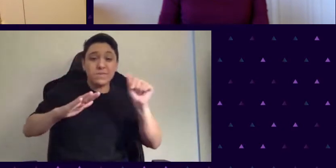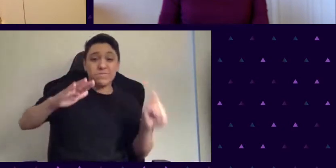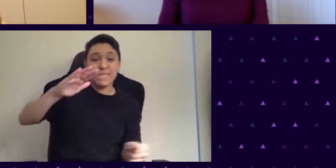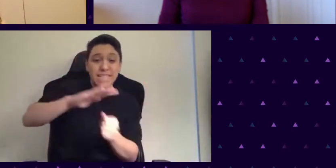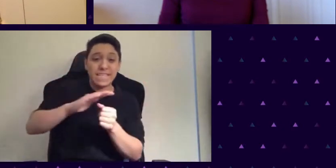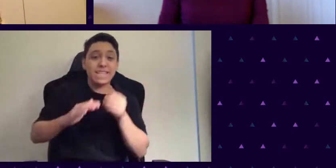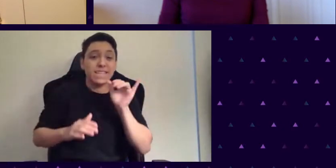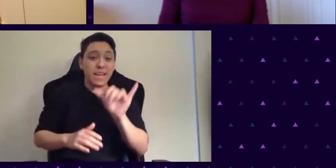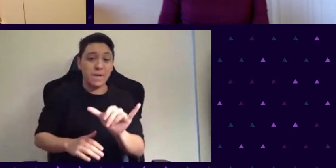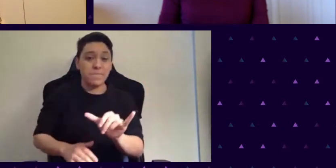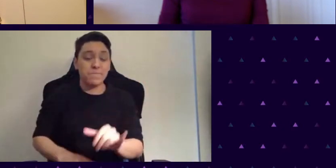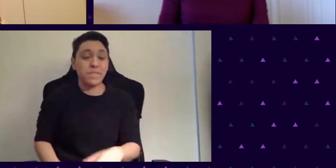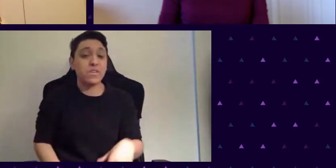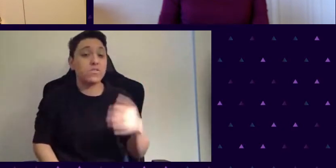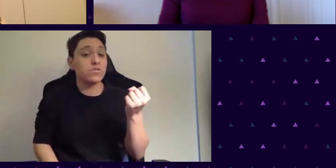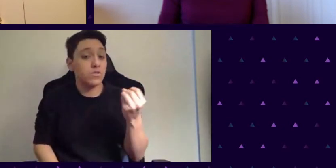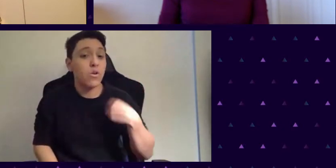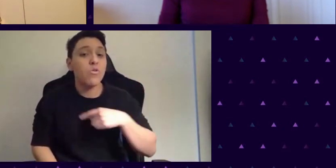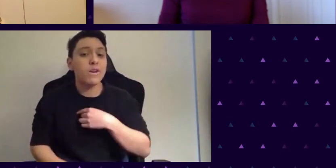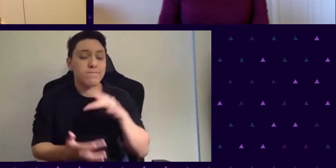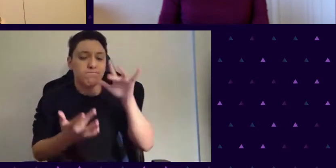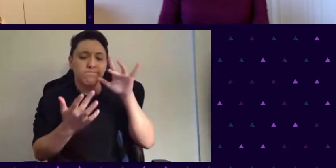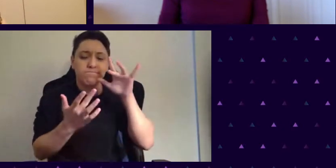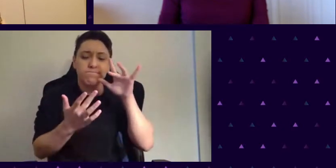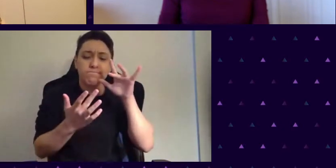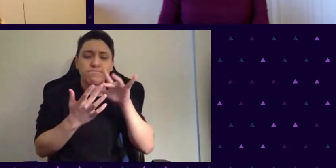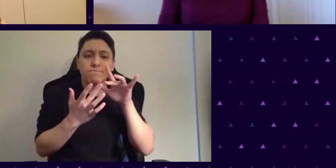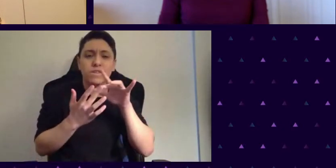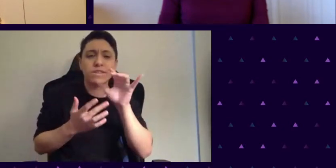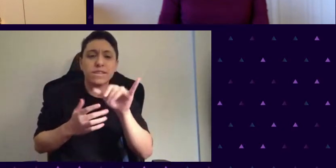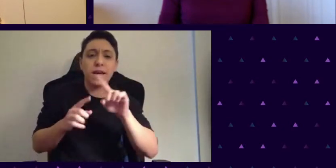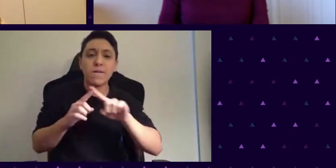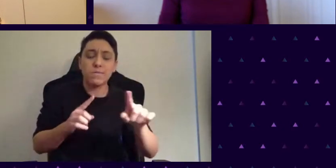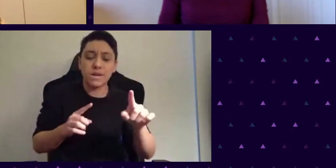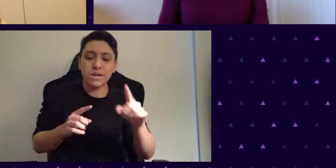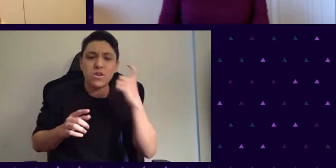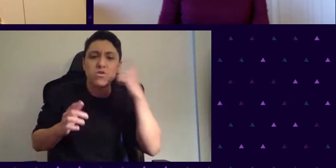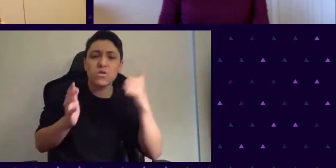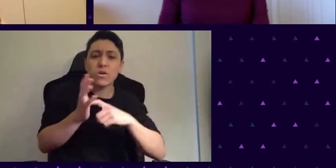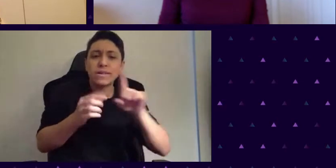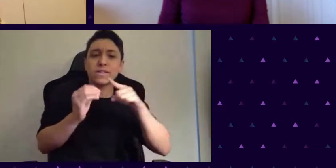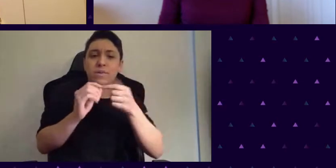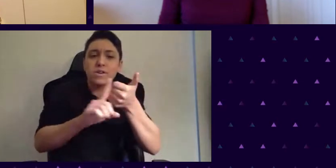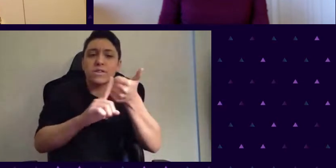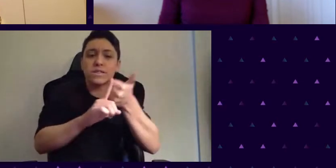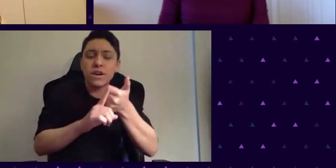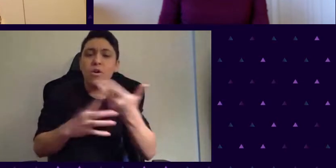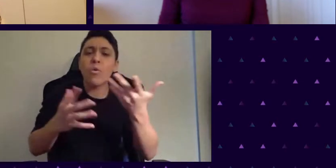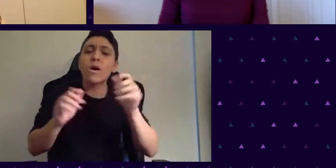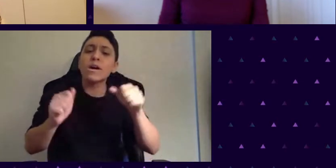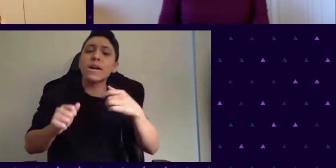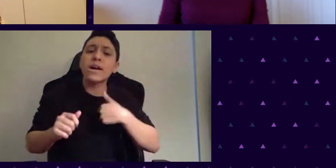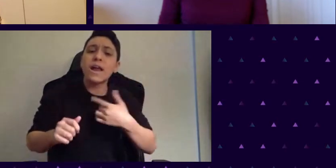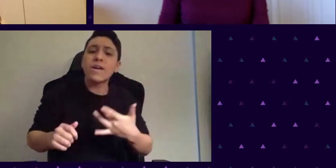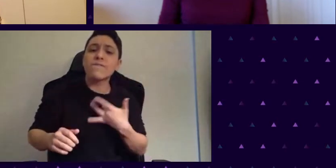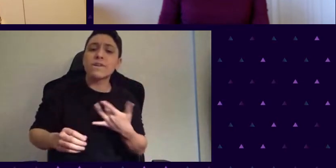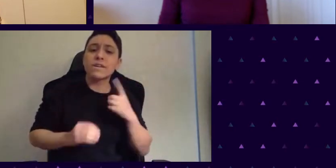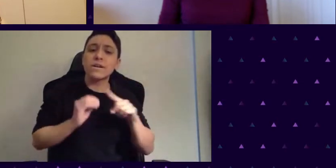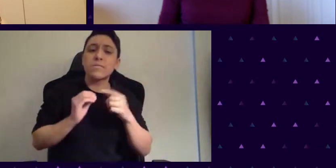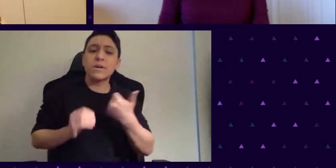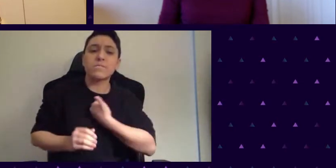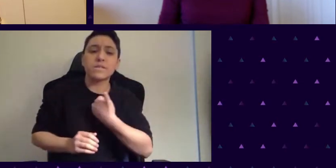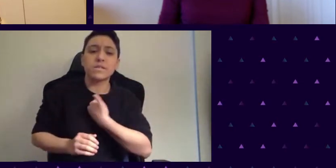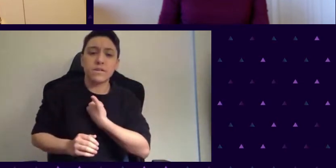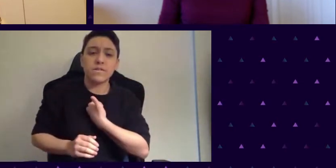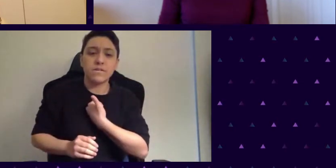into contact with that, let yourself just notice, what's one place in my body that I can feel right now? What's one place below